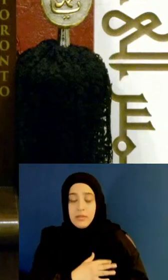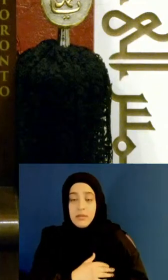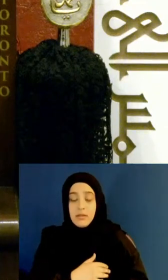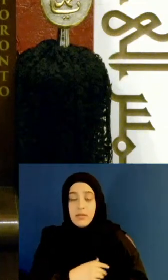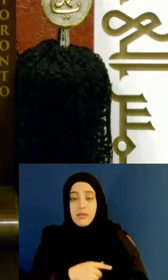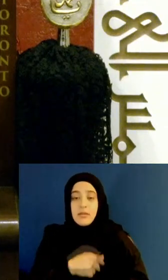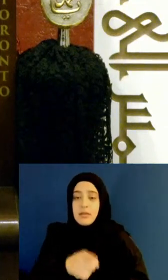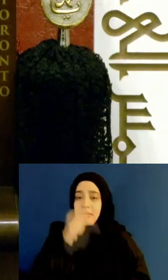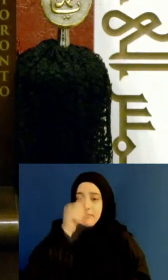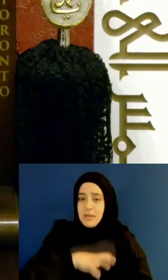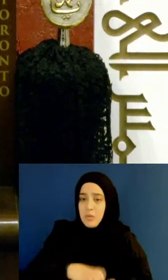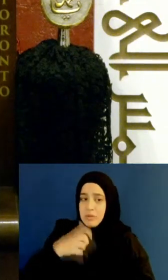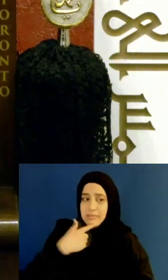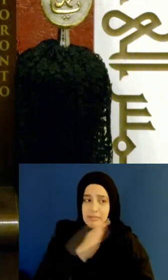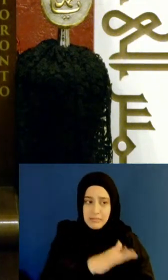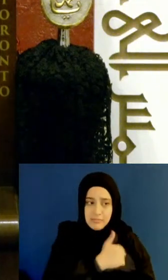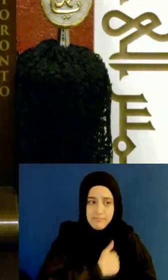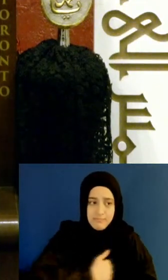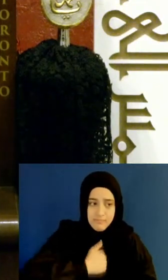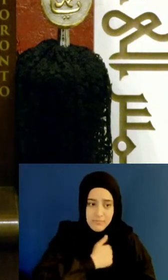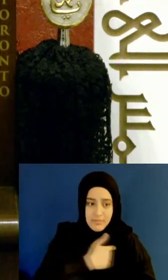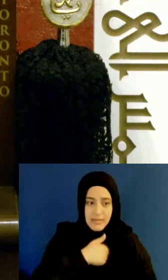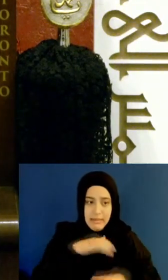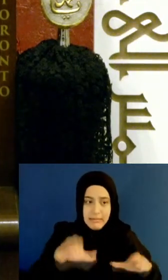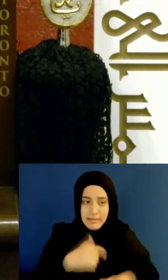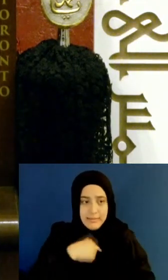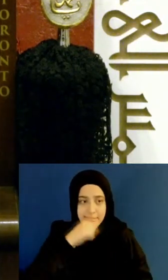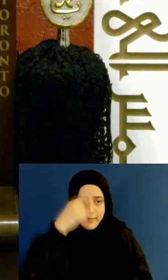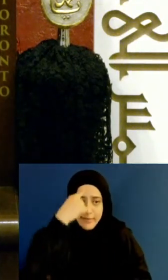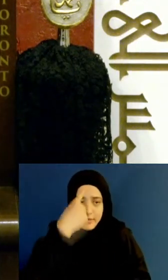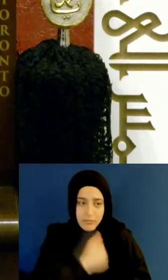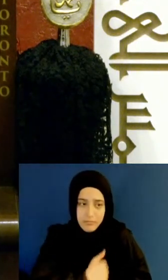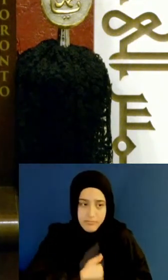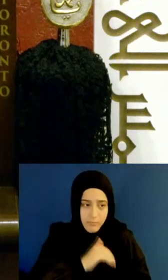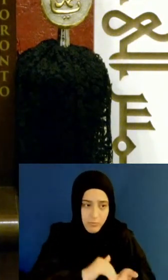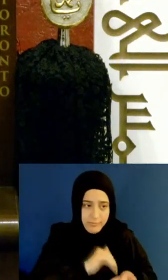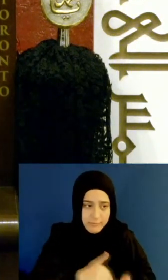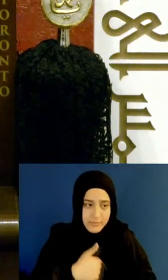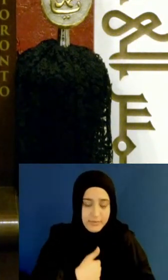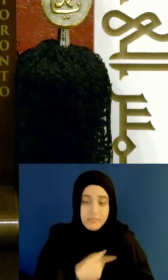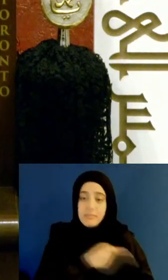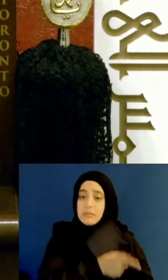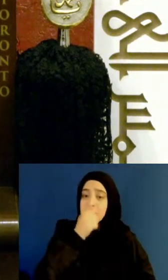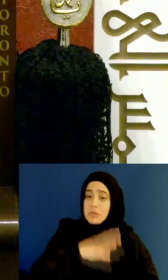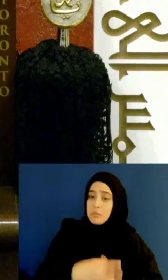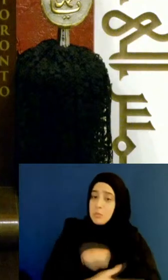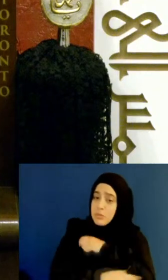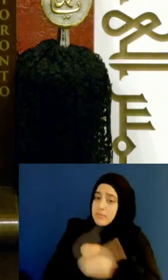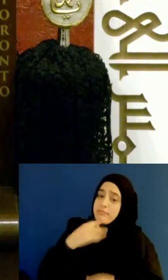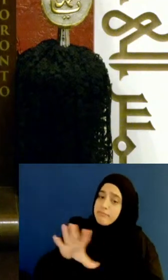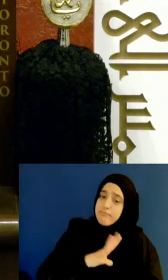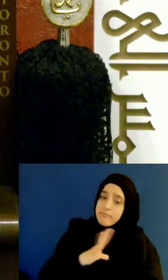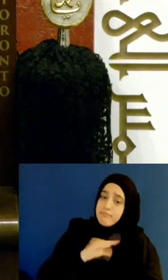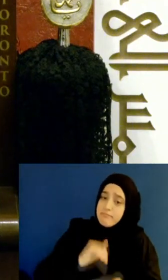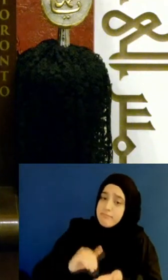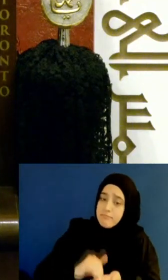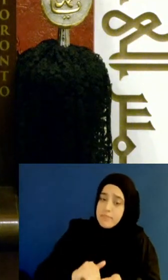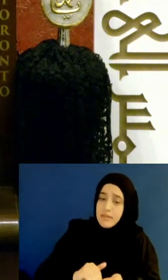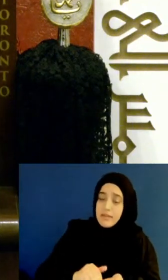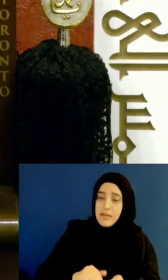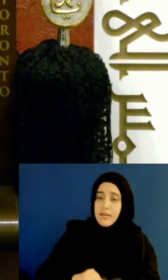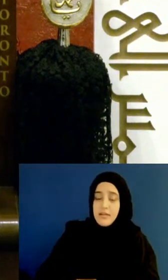I was not thinking, made an excuse, whatnot. He said, forgive me. The man said, I forgive you. The person felt so guilty,